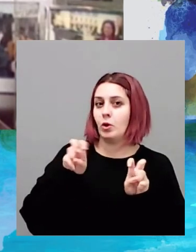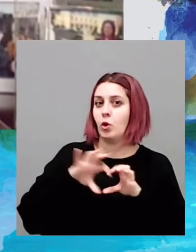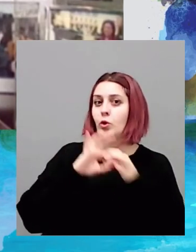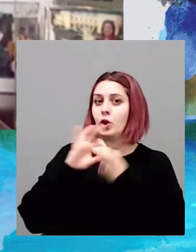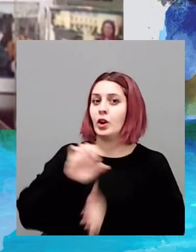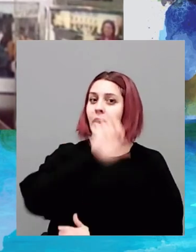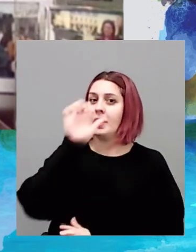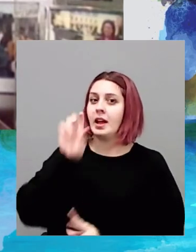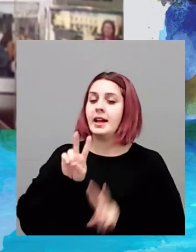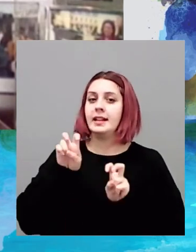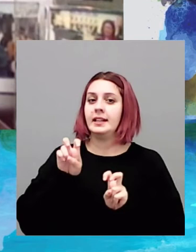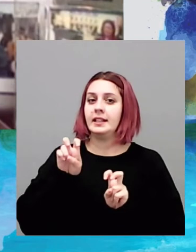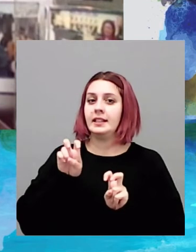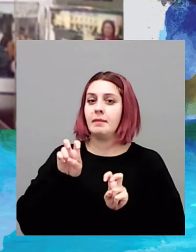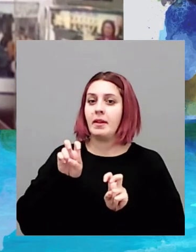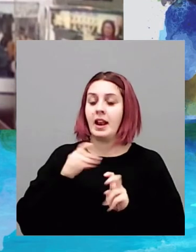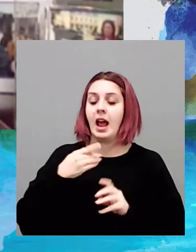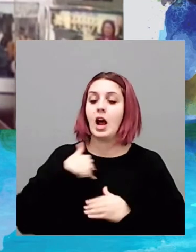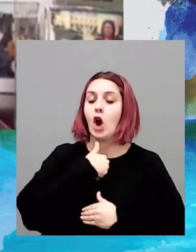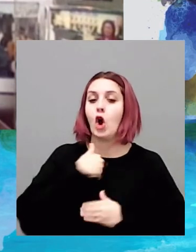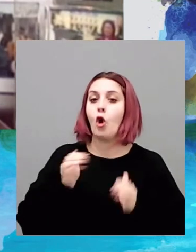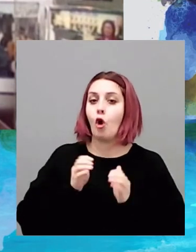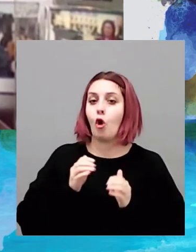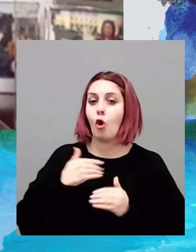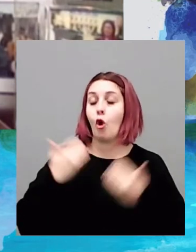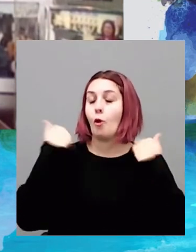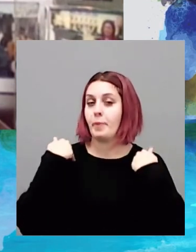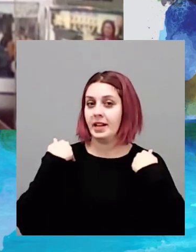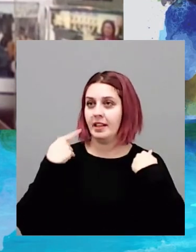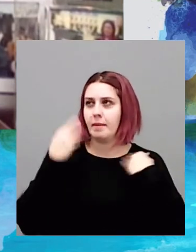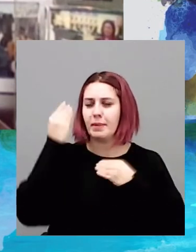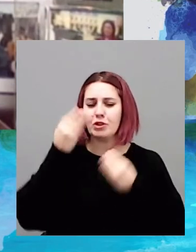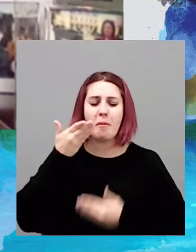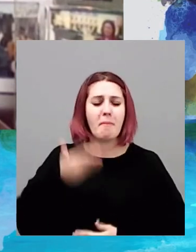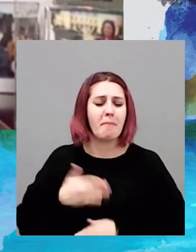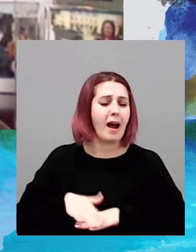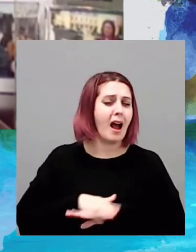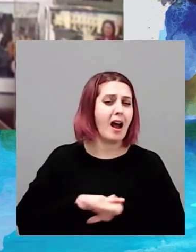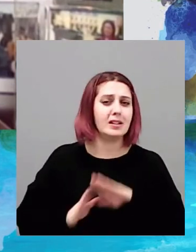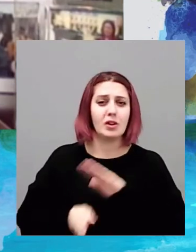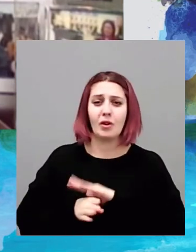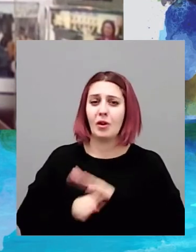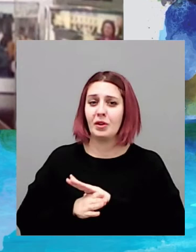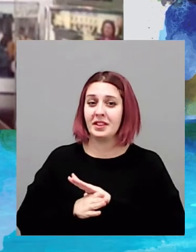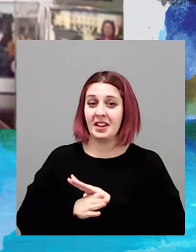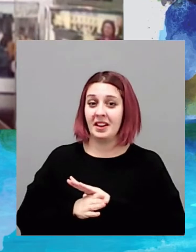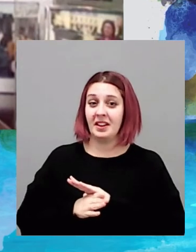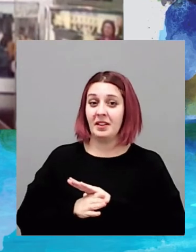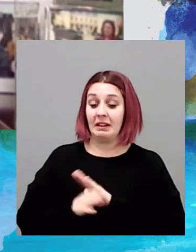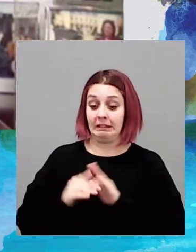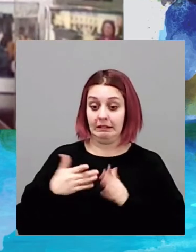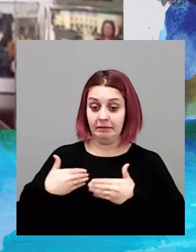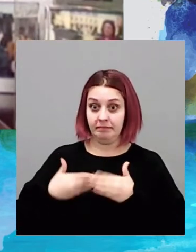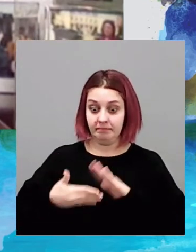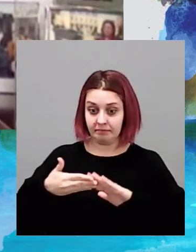There's something new that we have at the European Union level, which are micro